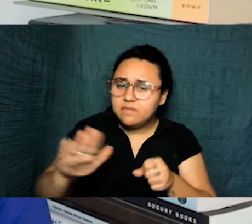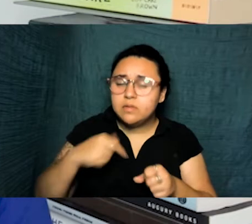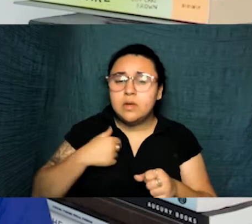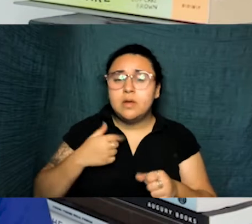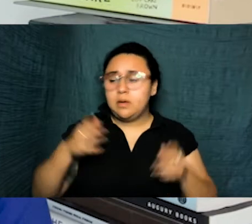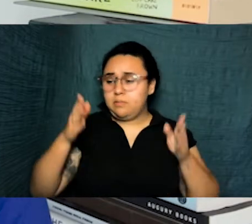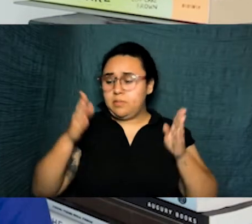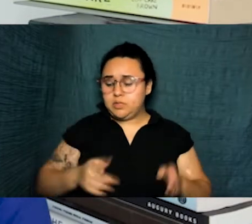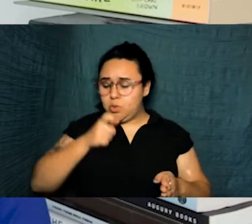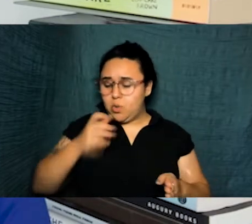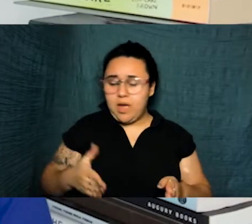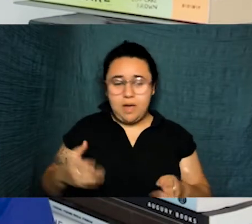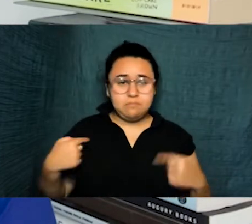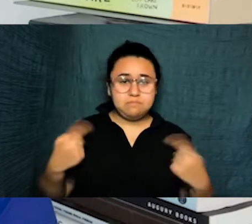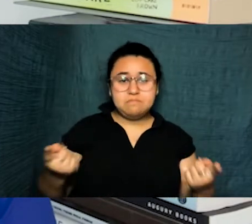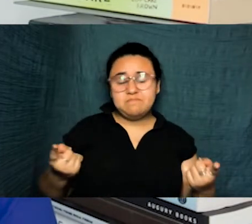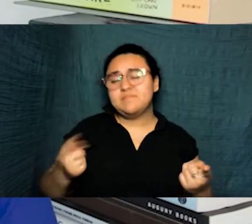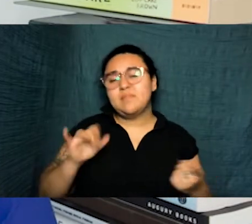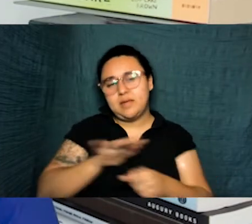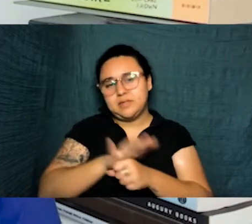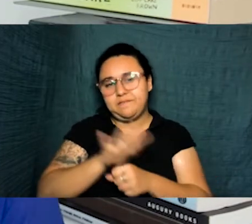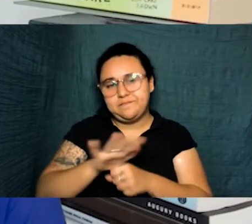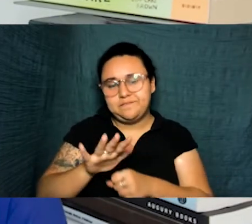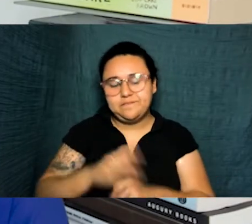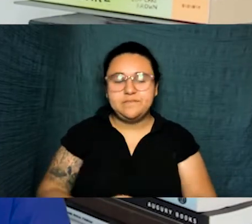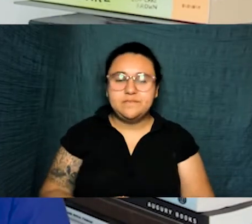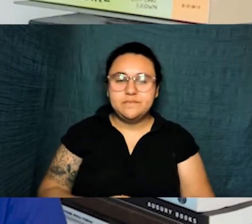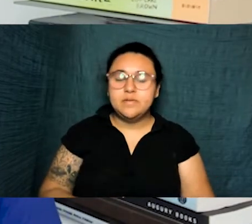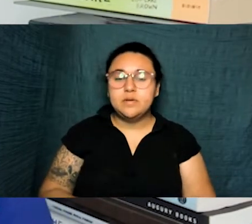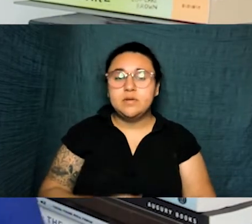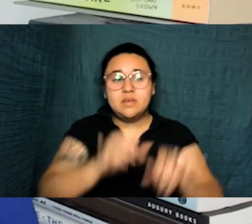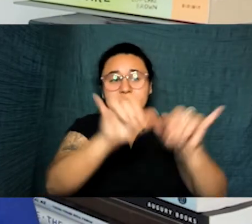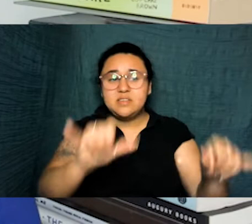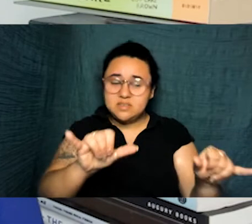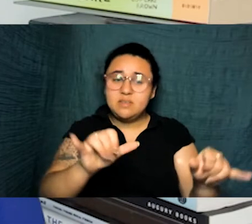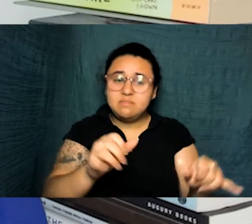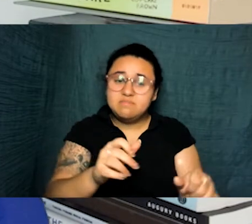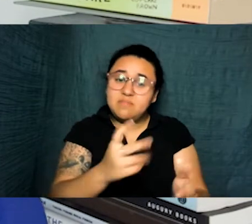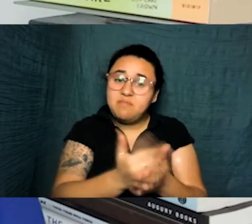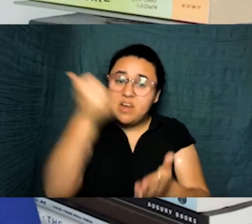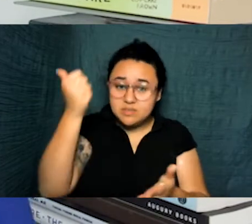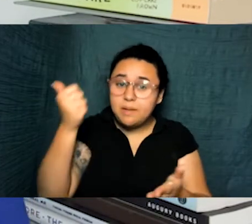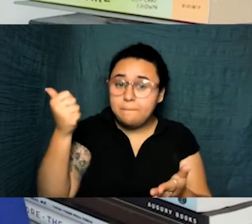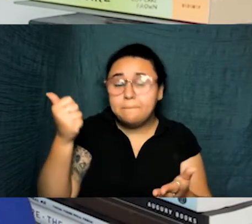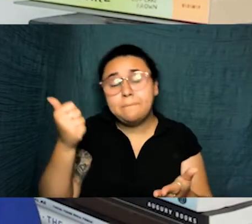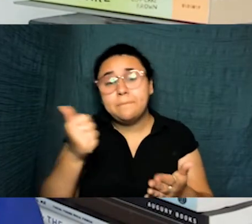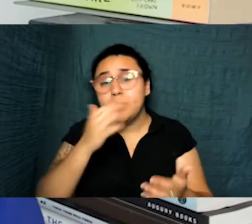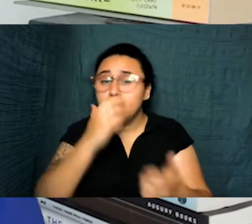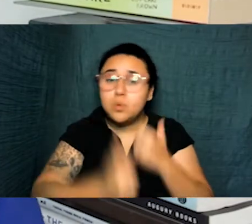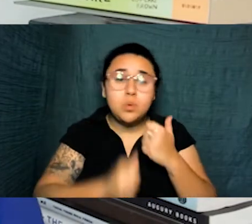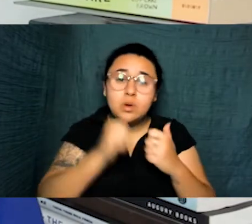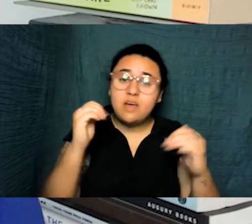is enough. The system might be fucked, cruel, unfair, and inhuman